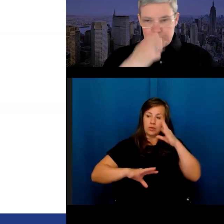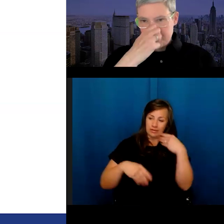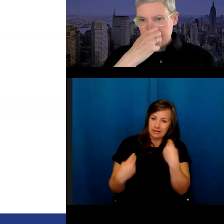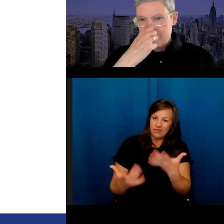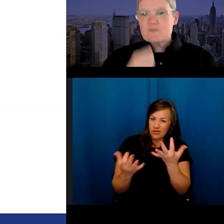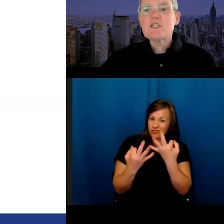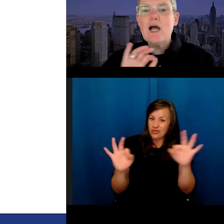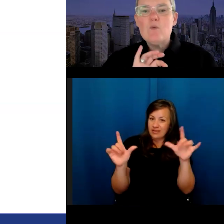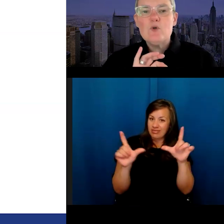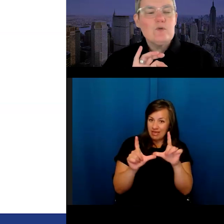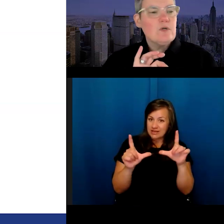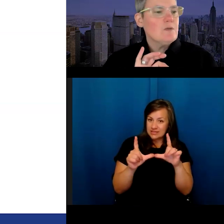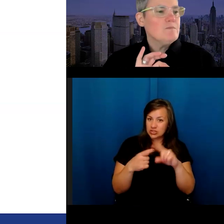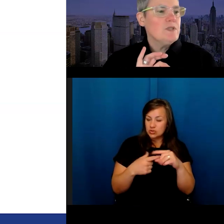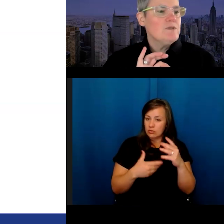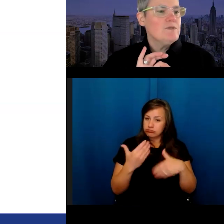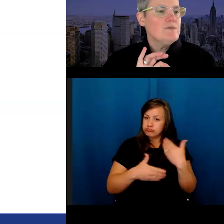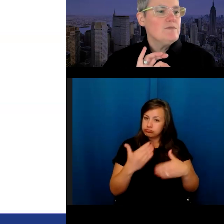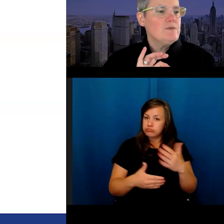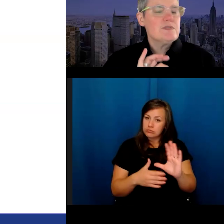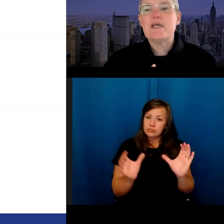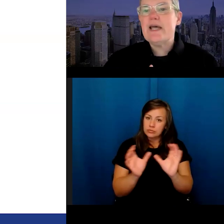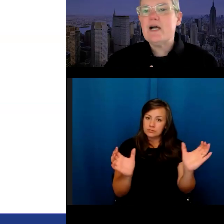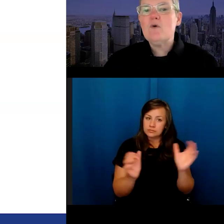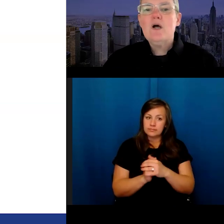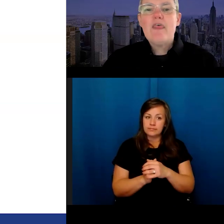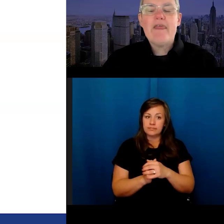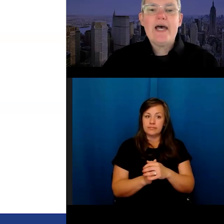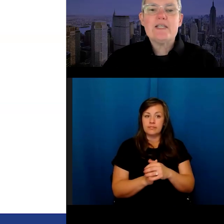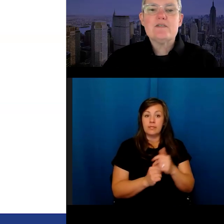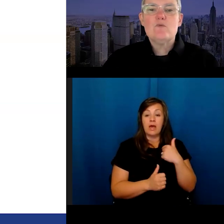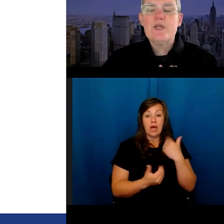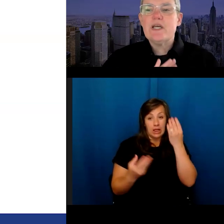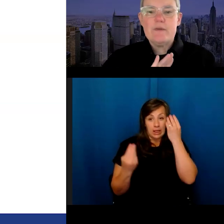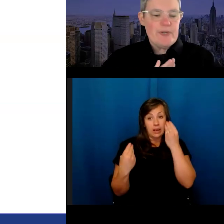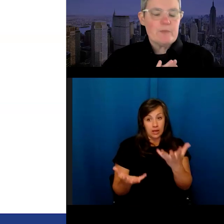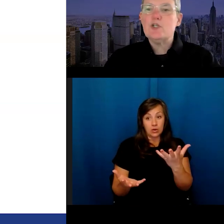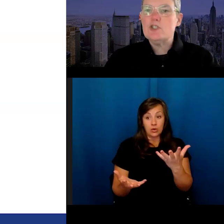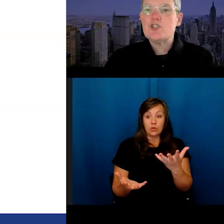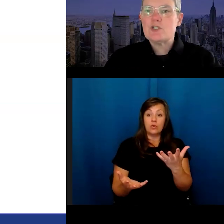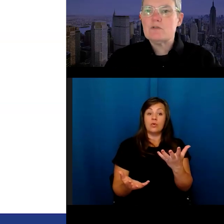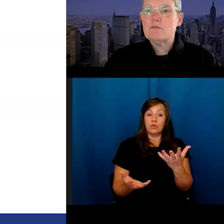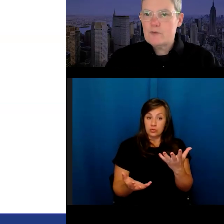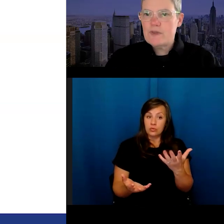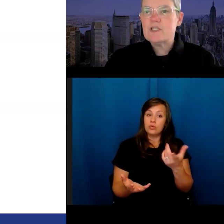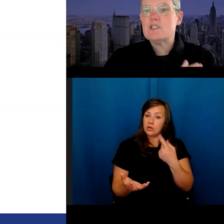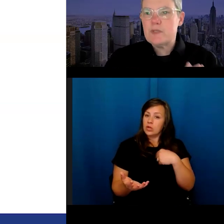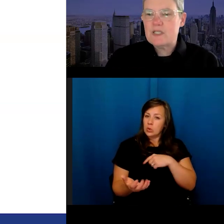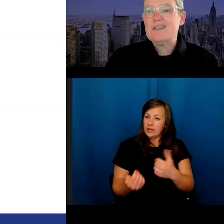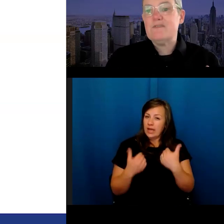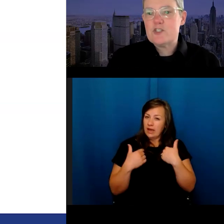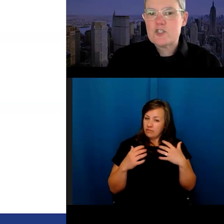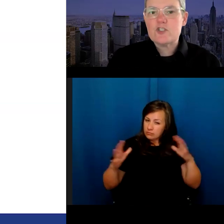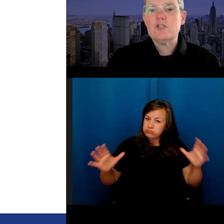license. I will say now that we get a big push for this